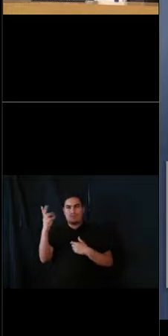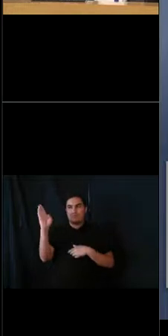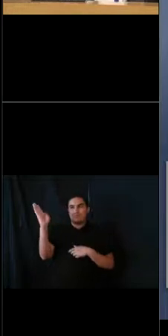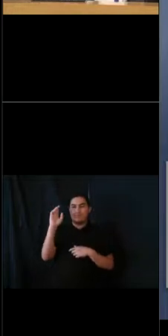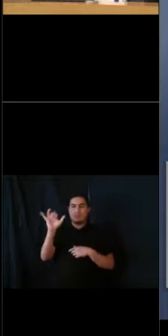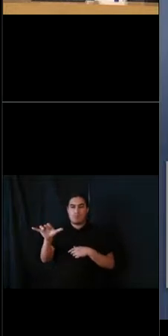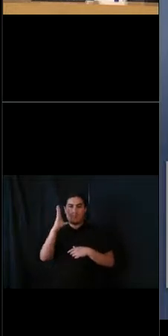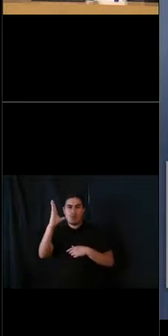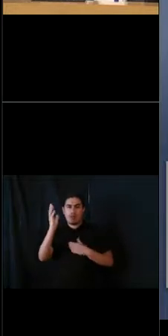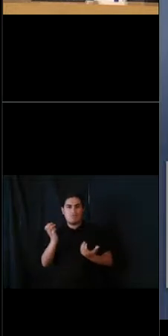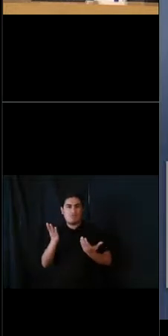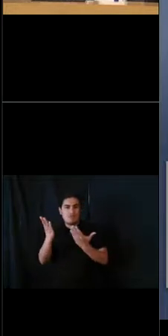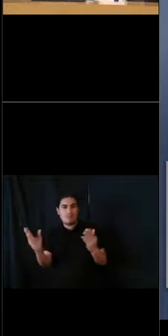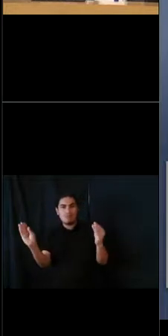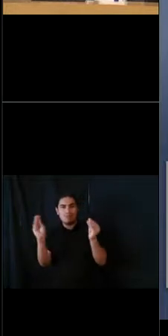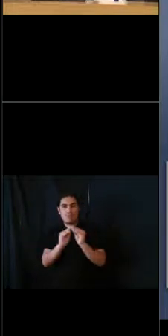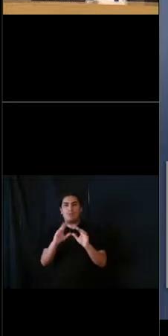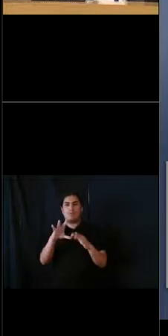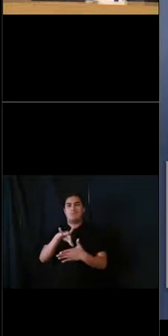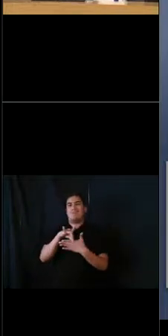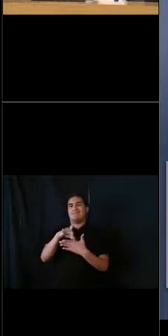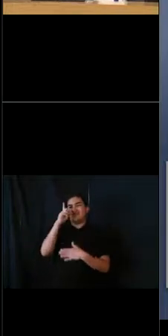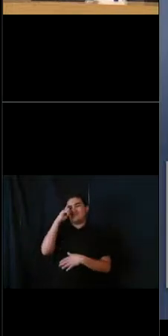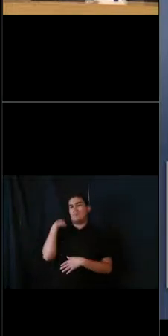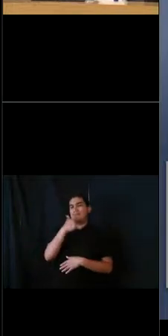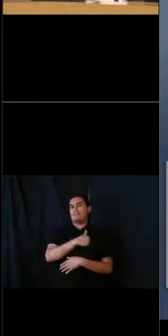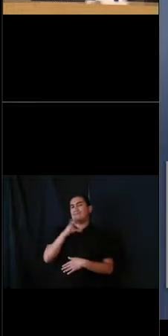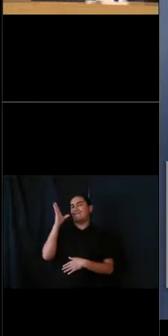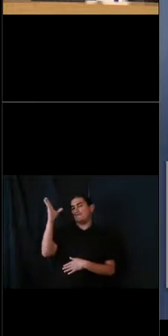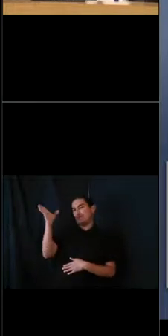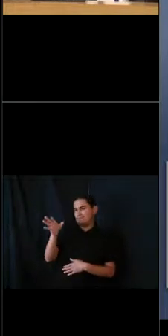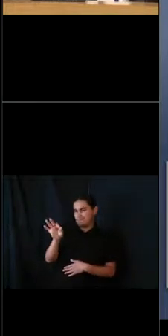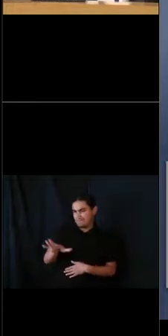provides some greater context in the near future